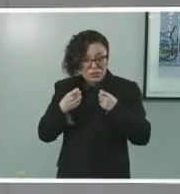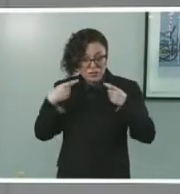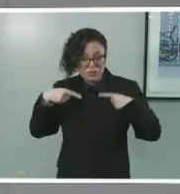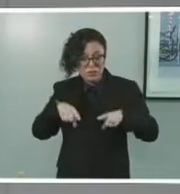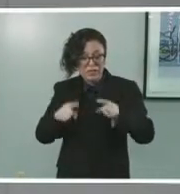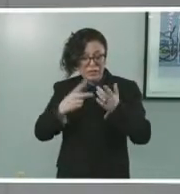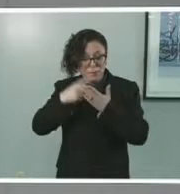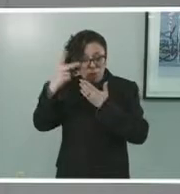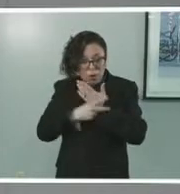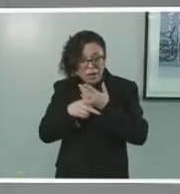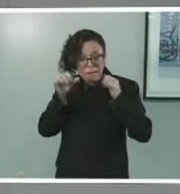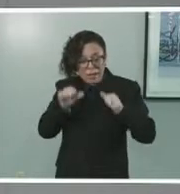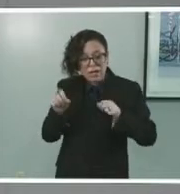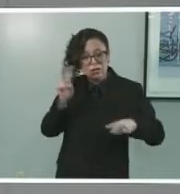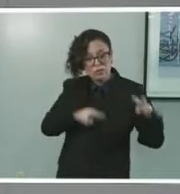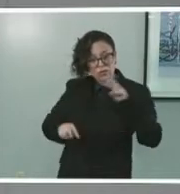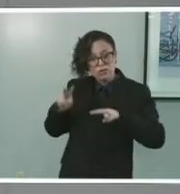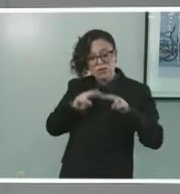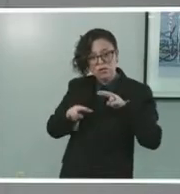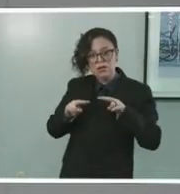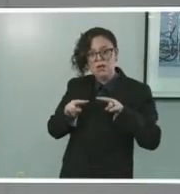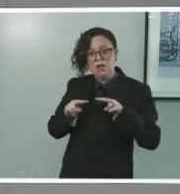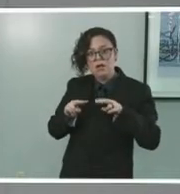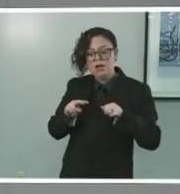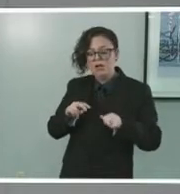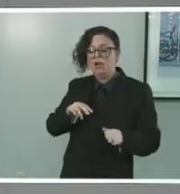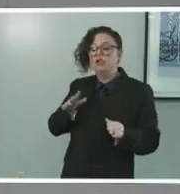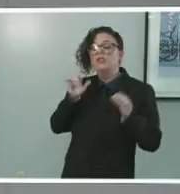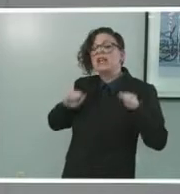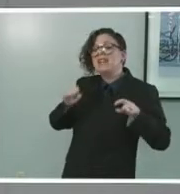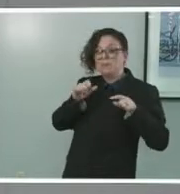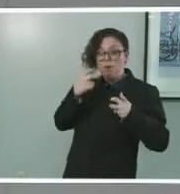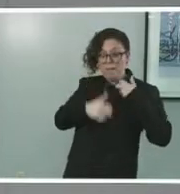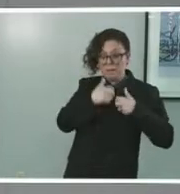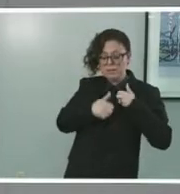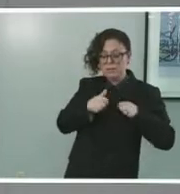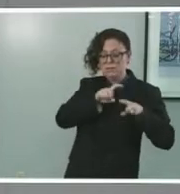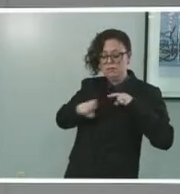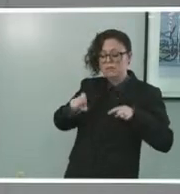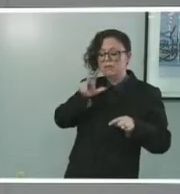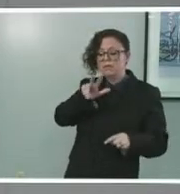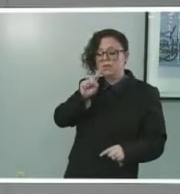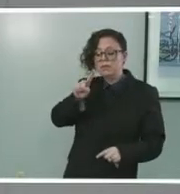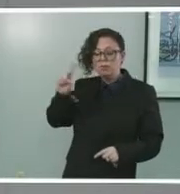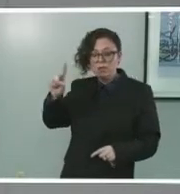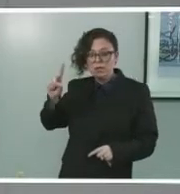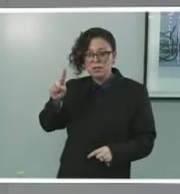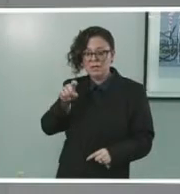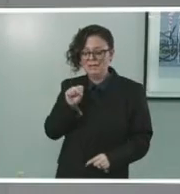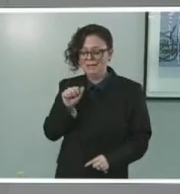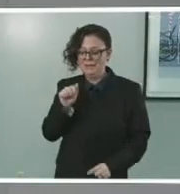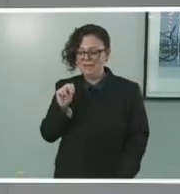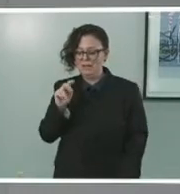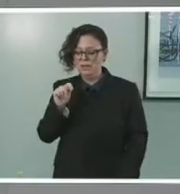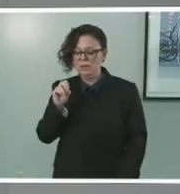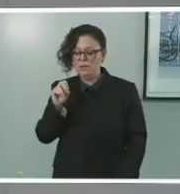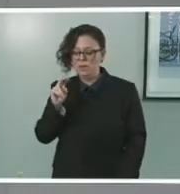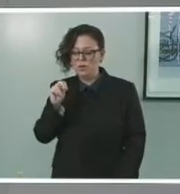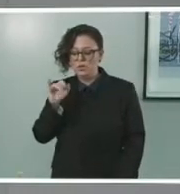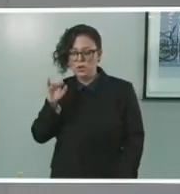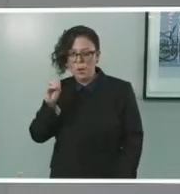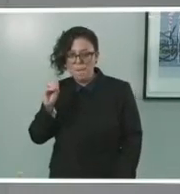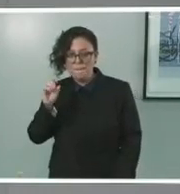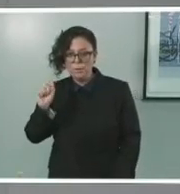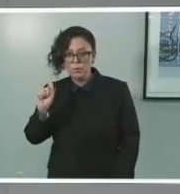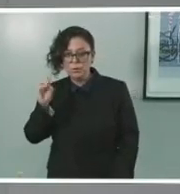correo electrónico al 311 Customer Service a sanantonio.gov. También pueden